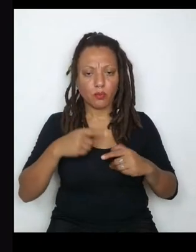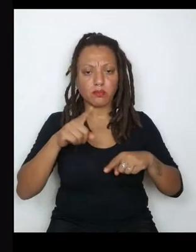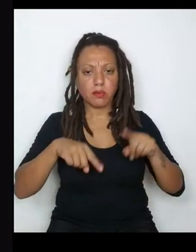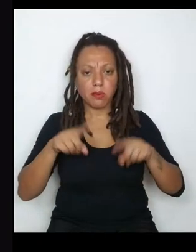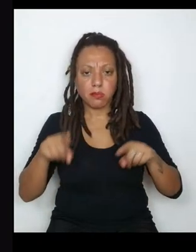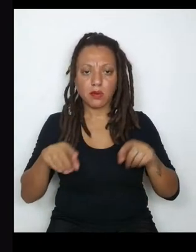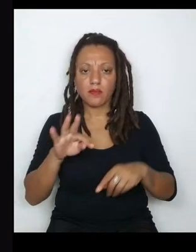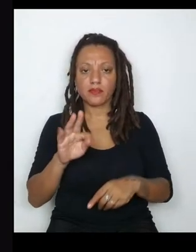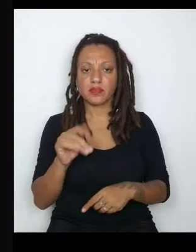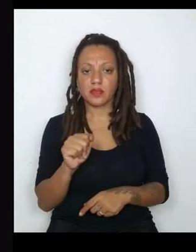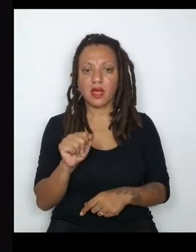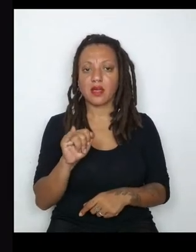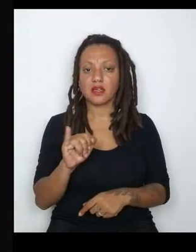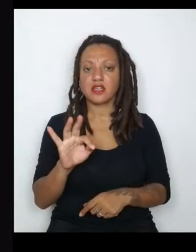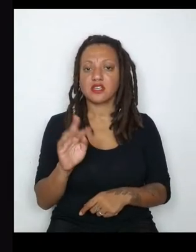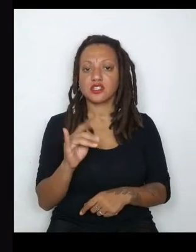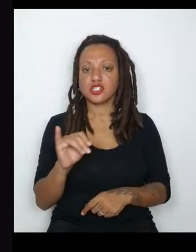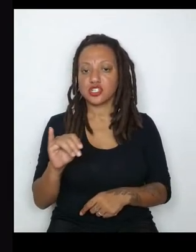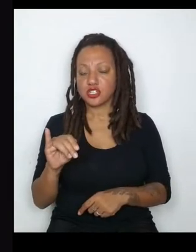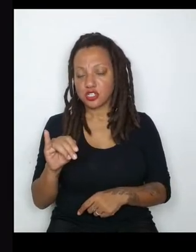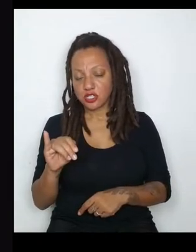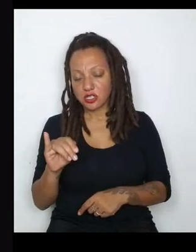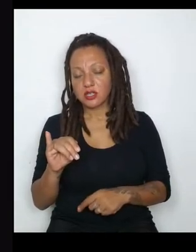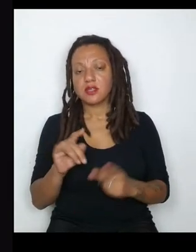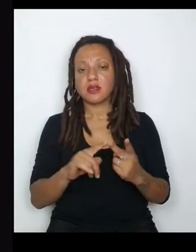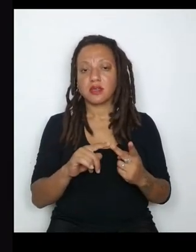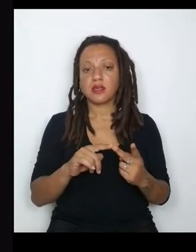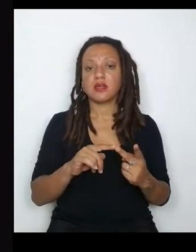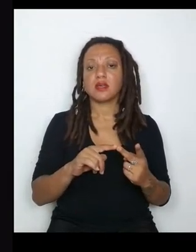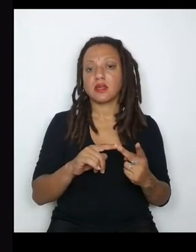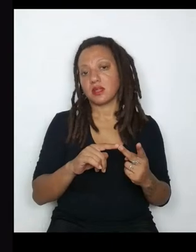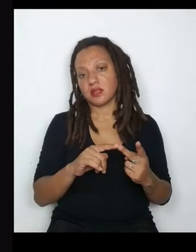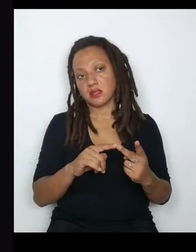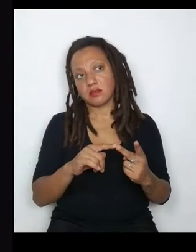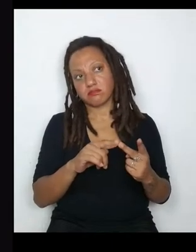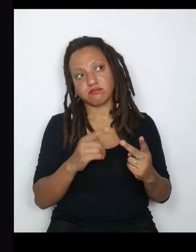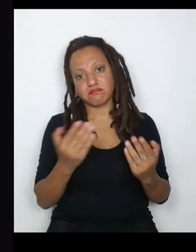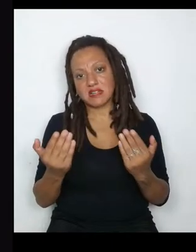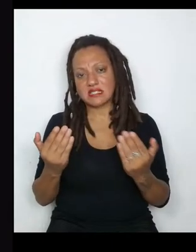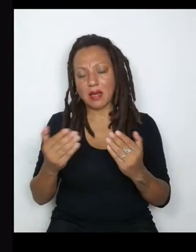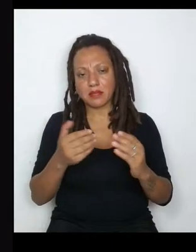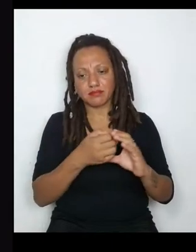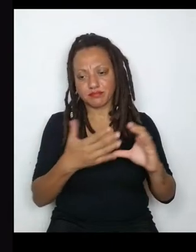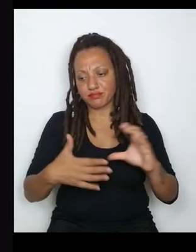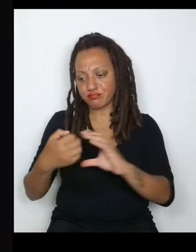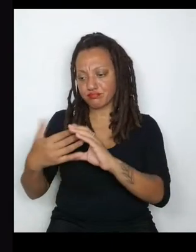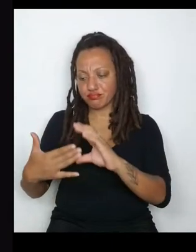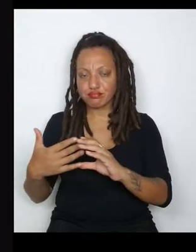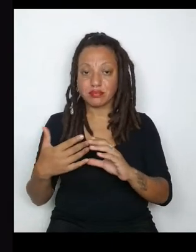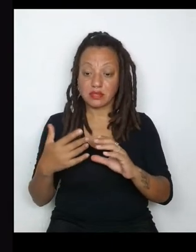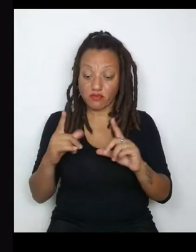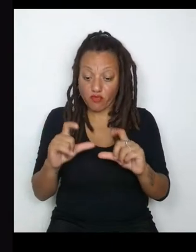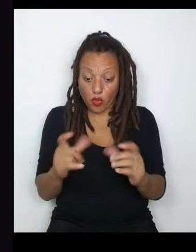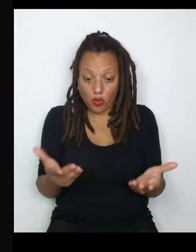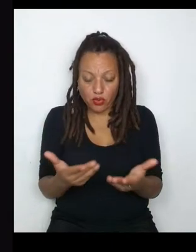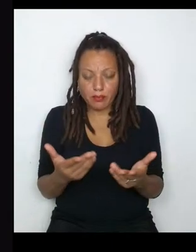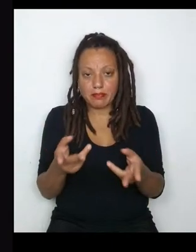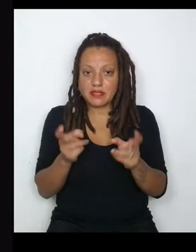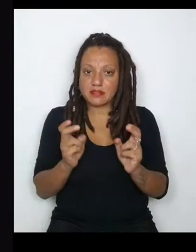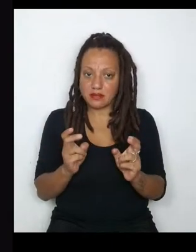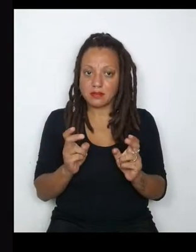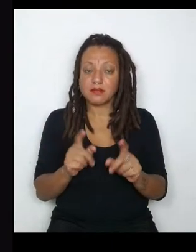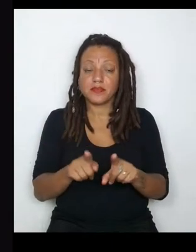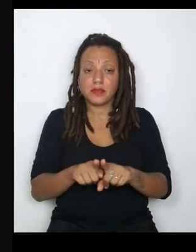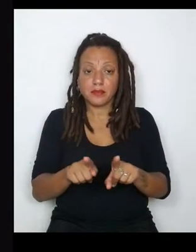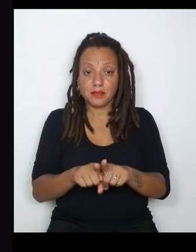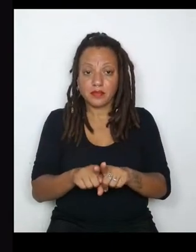subject are clearly evident in contemporary photographs including various body types when